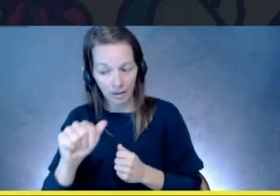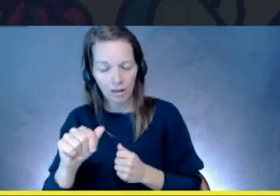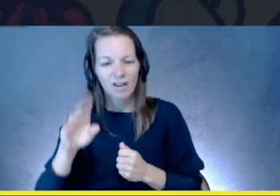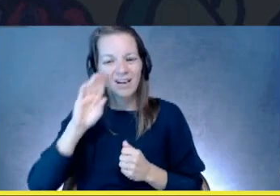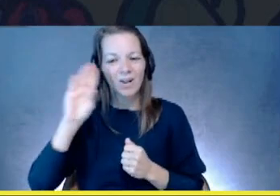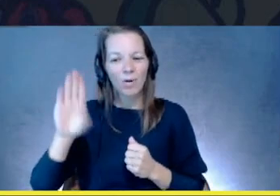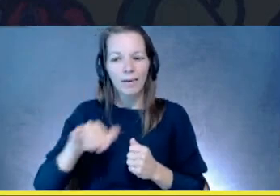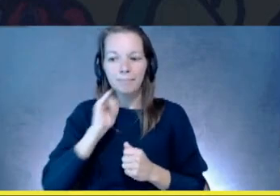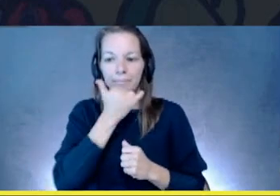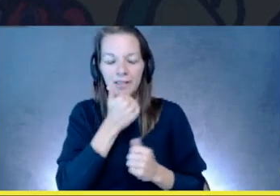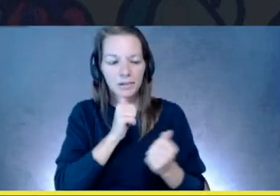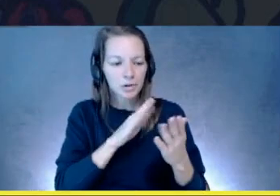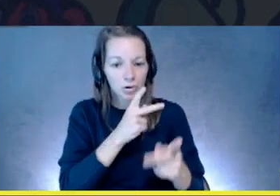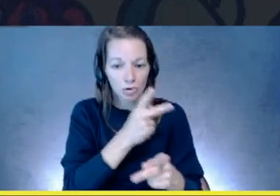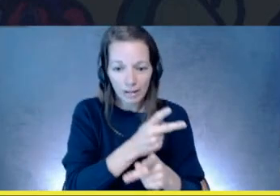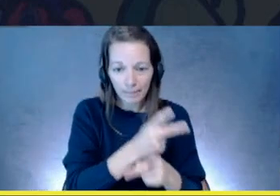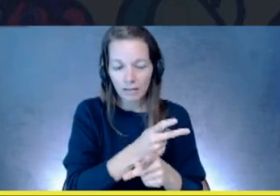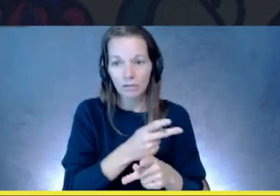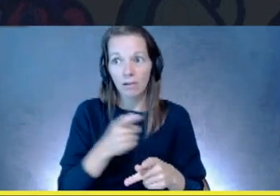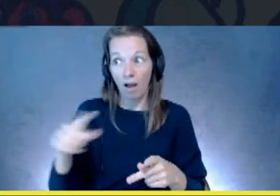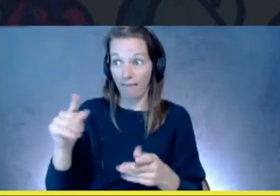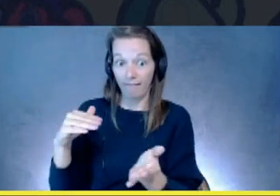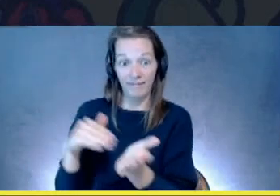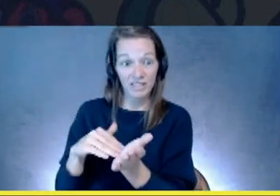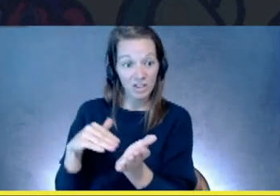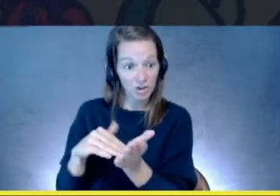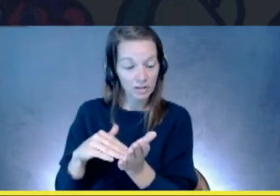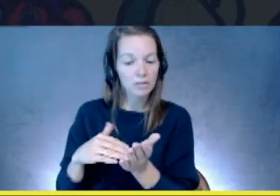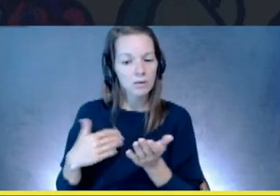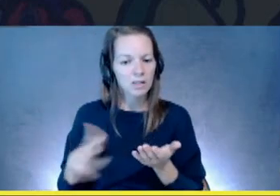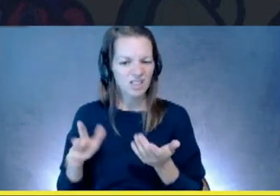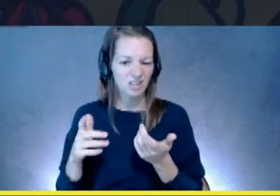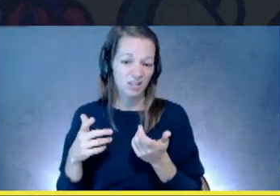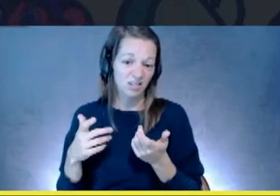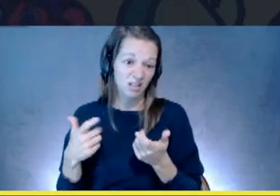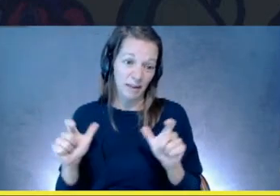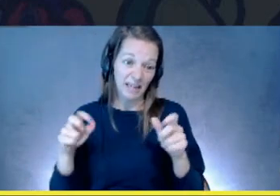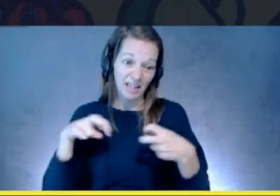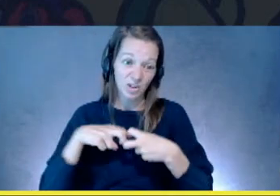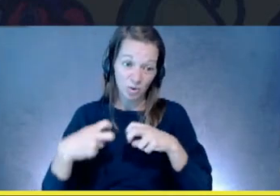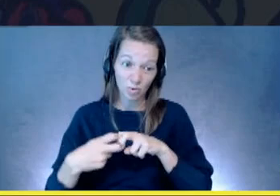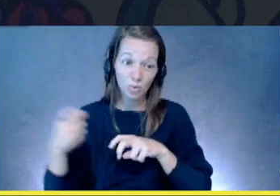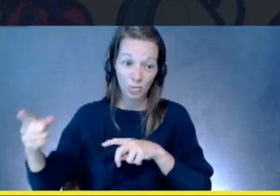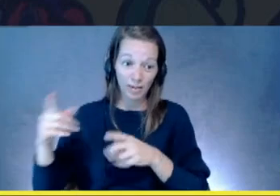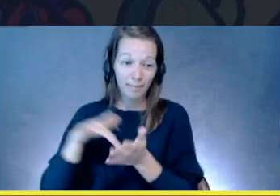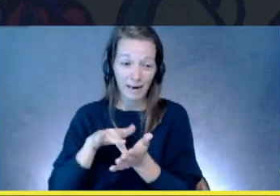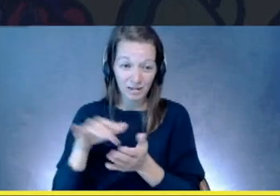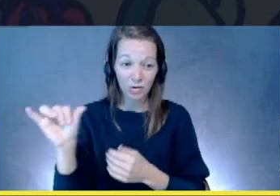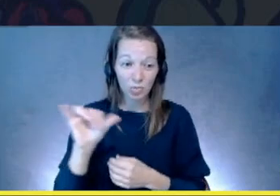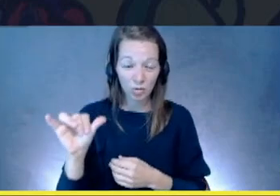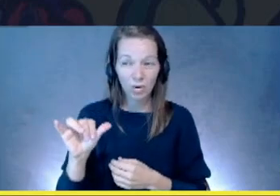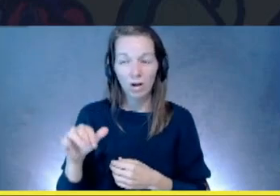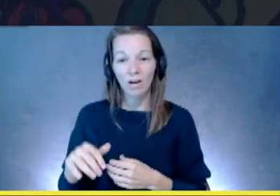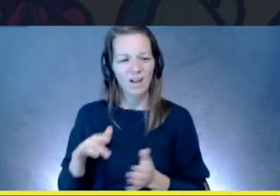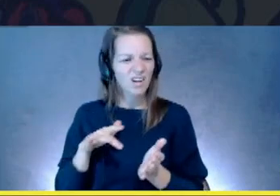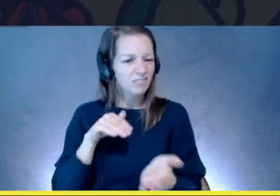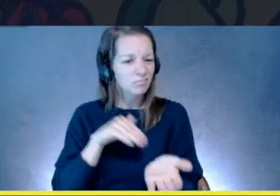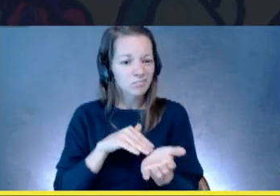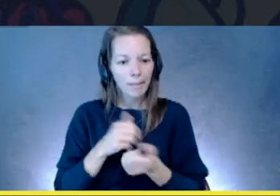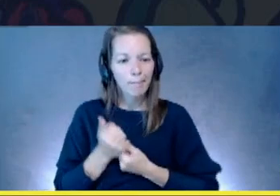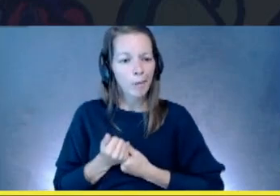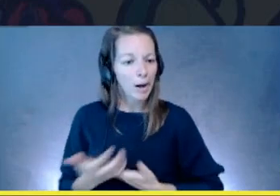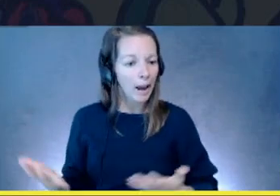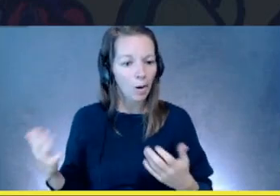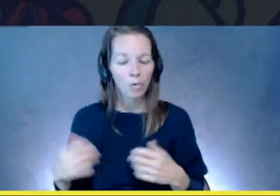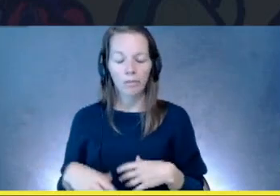of physicians is a pretty large issue in medicine, which can lead to burnout and to attrition. This